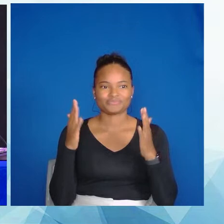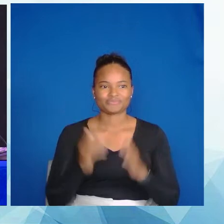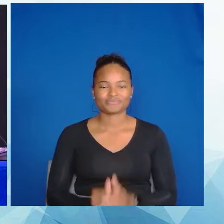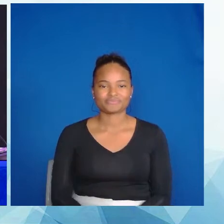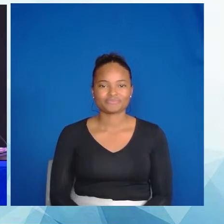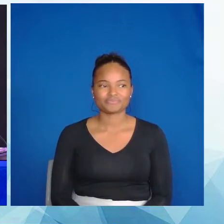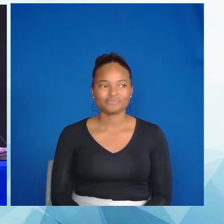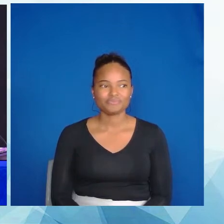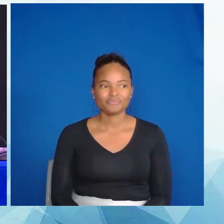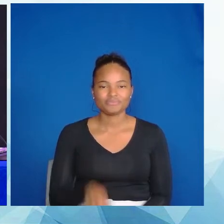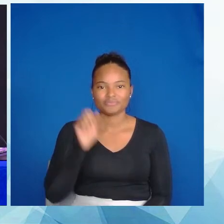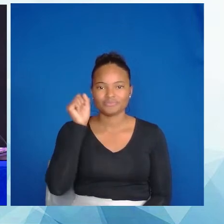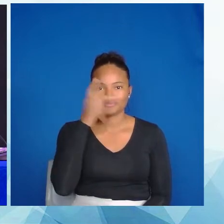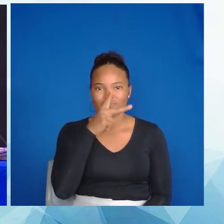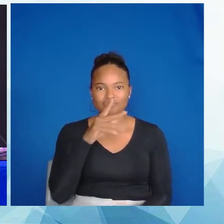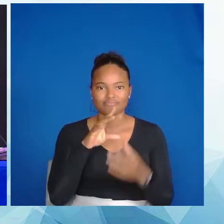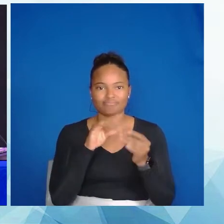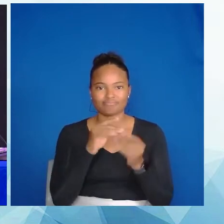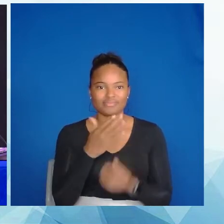Thank you.